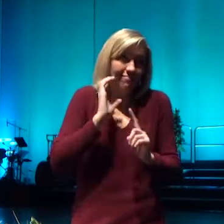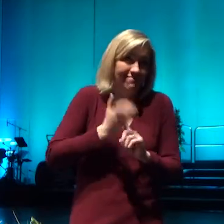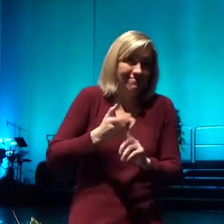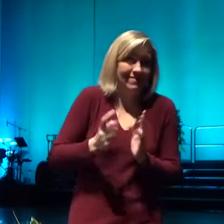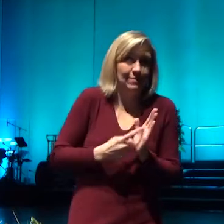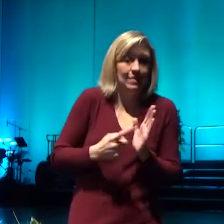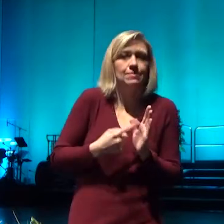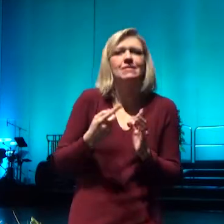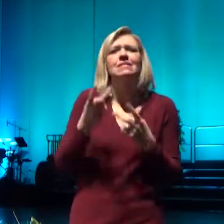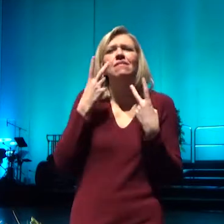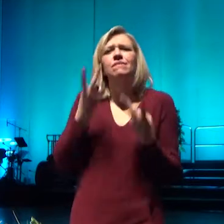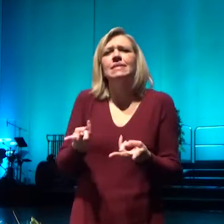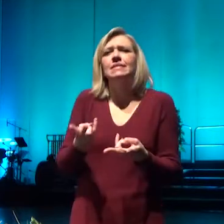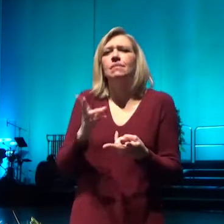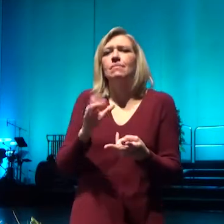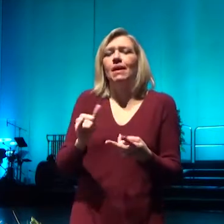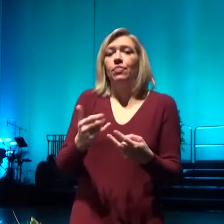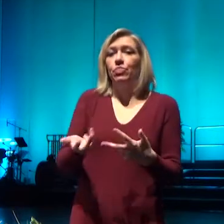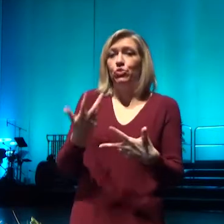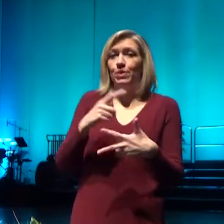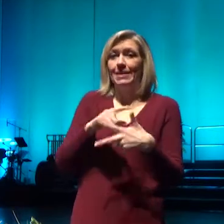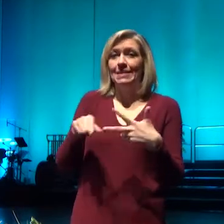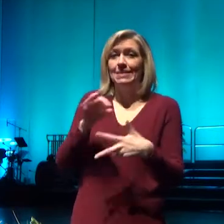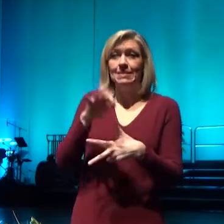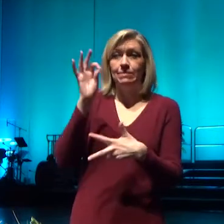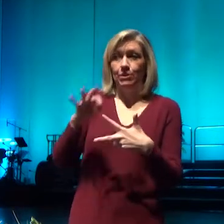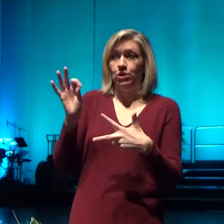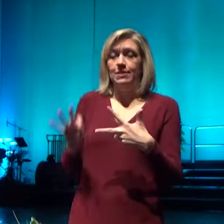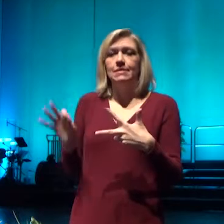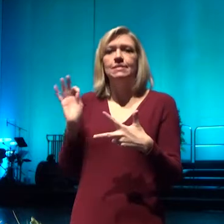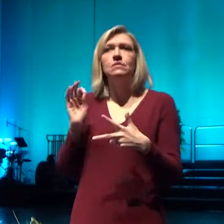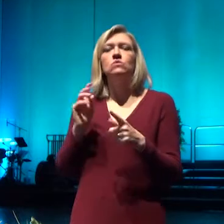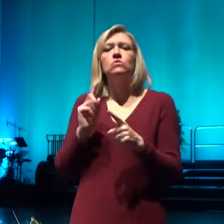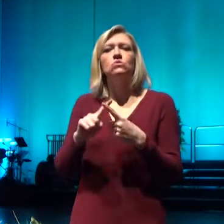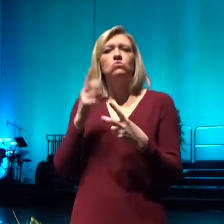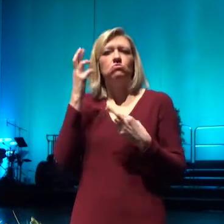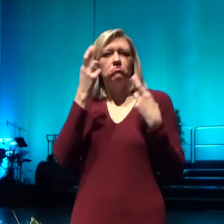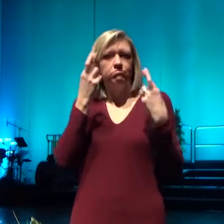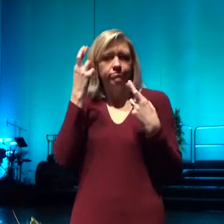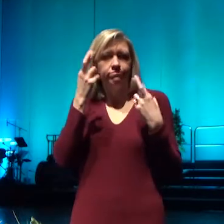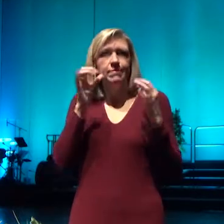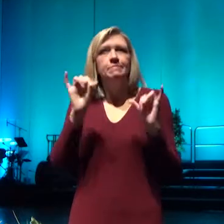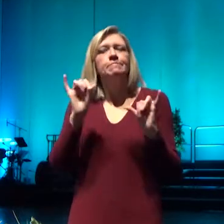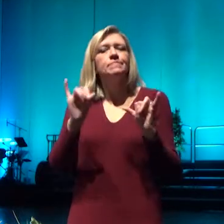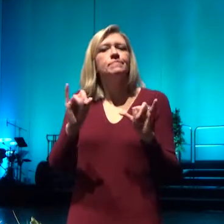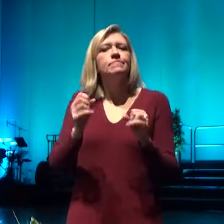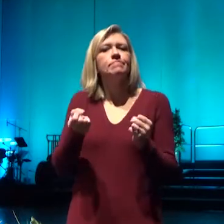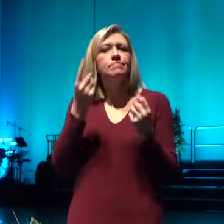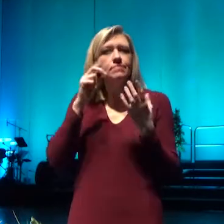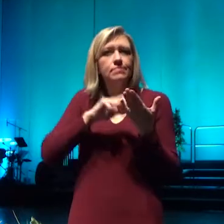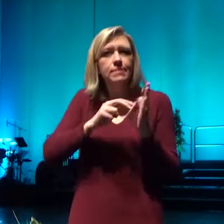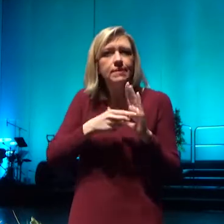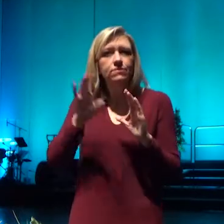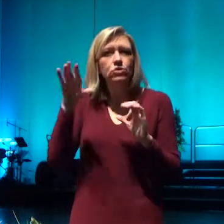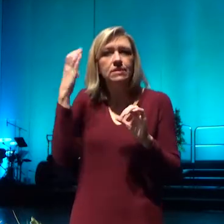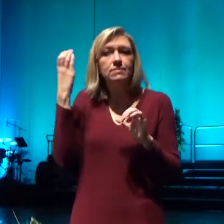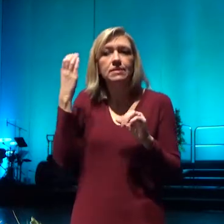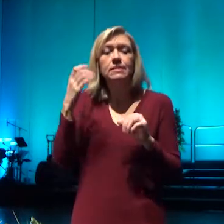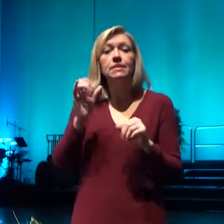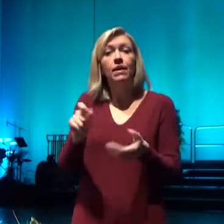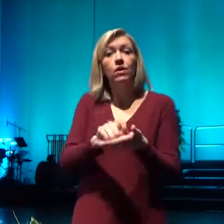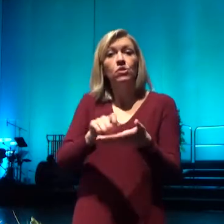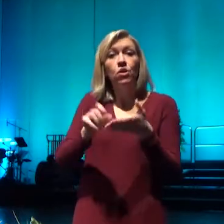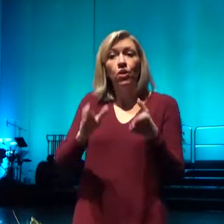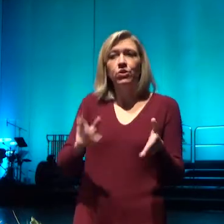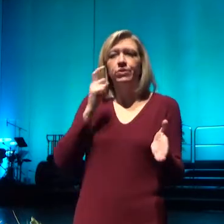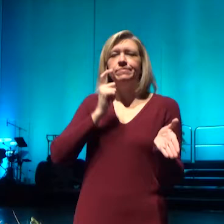spirits and has a spiritual transformation to realize the meaning of Christmas. Dickens saw in the England of the day